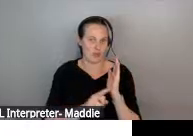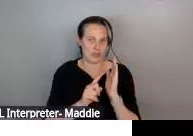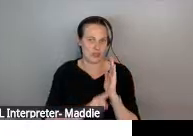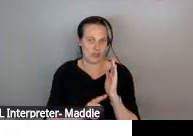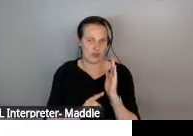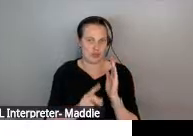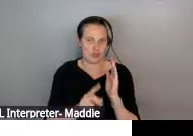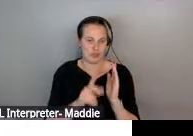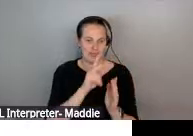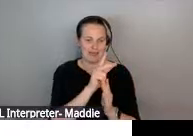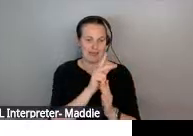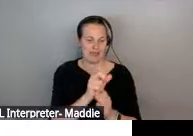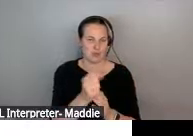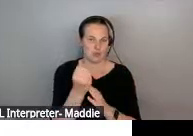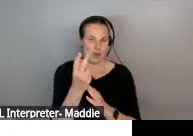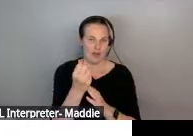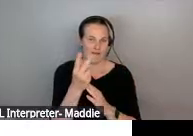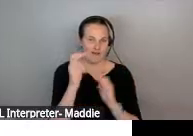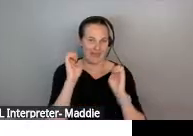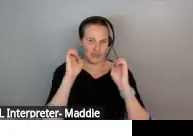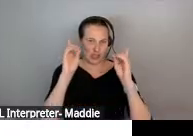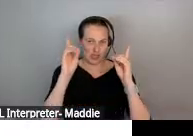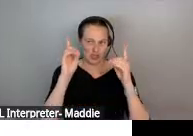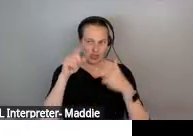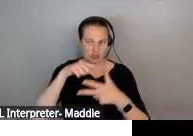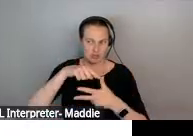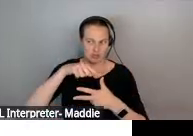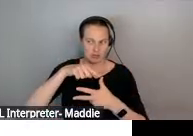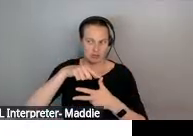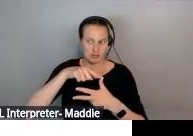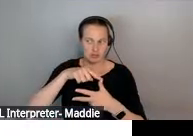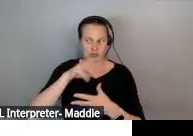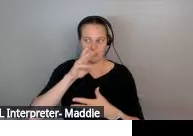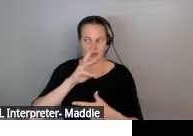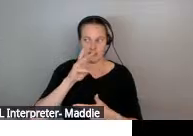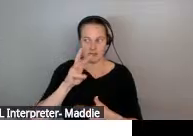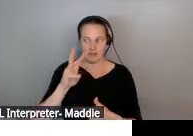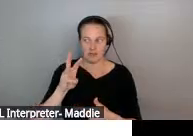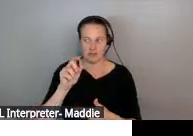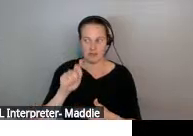through 12 education. So if you go to